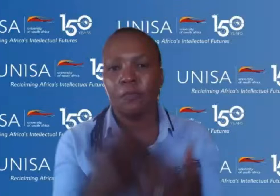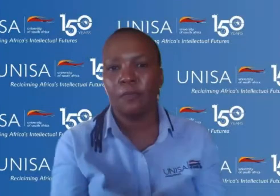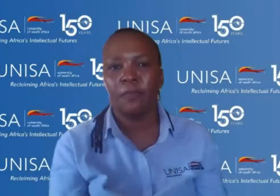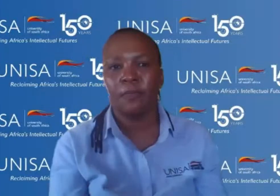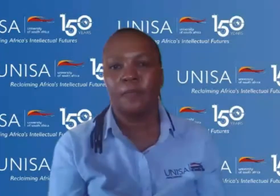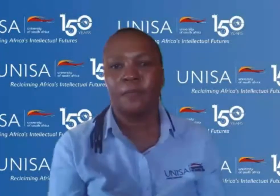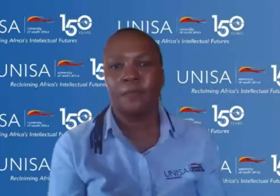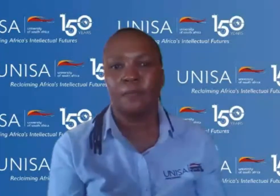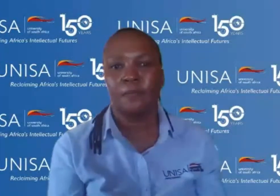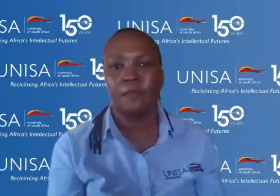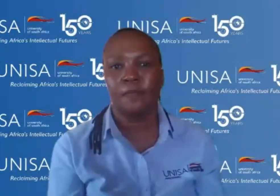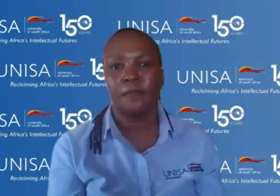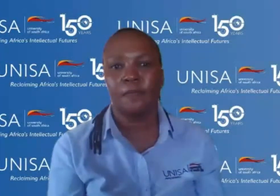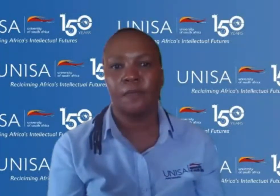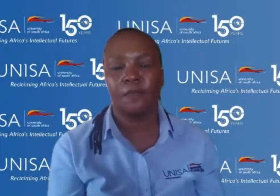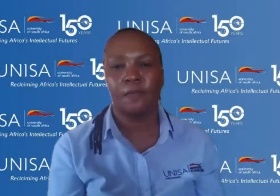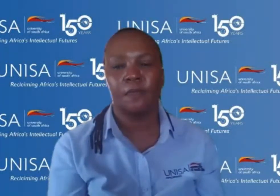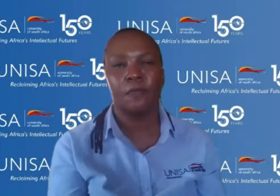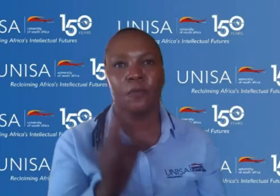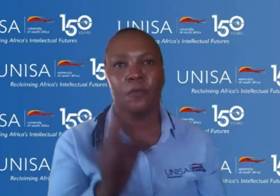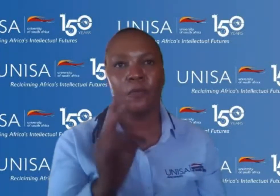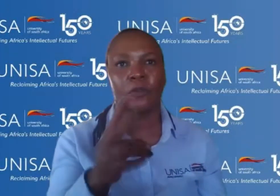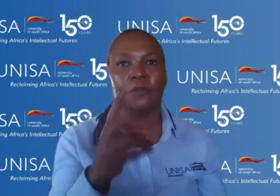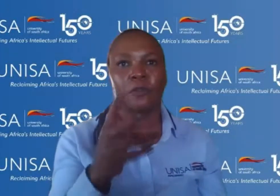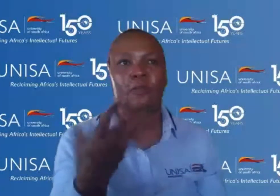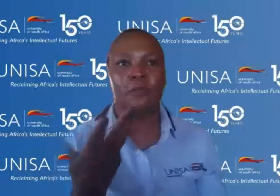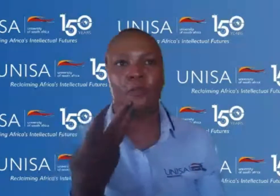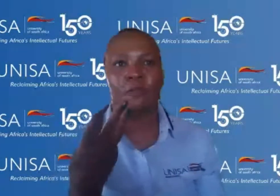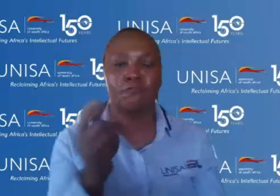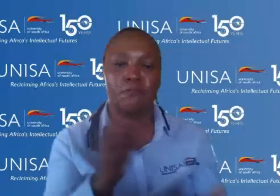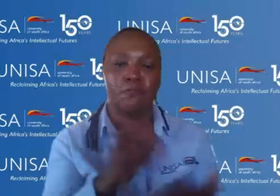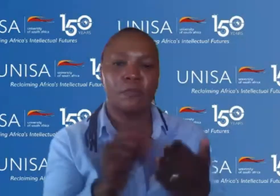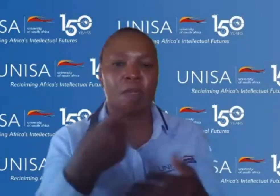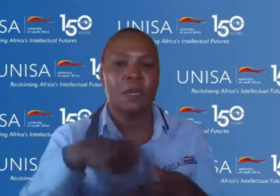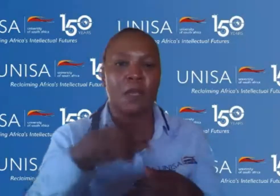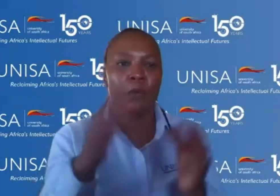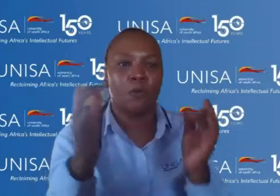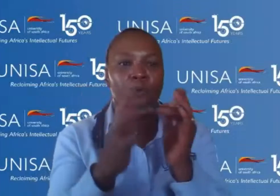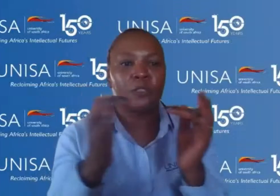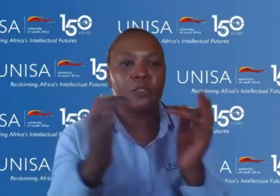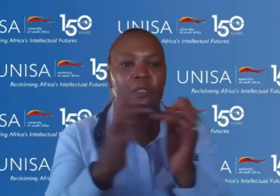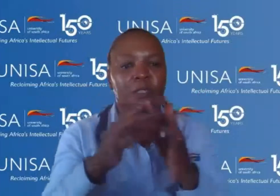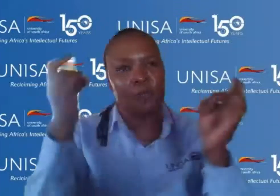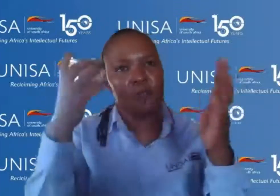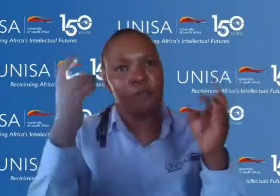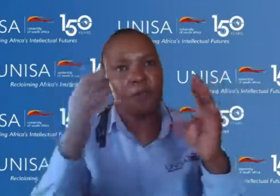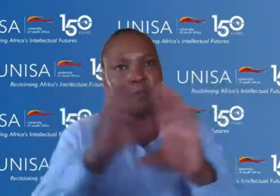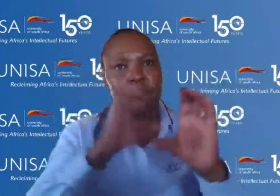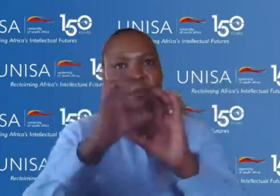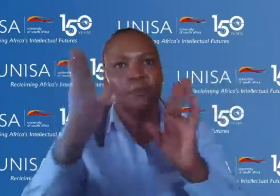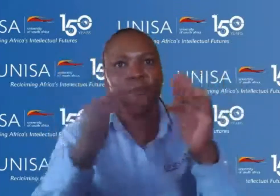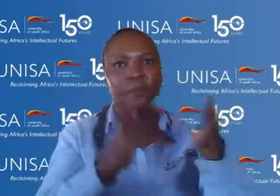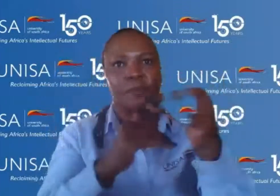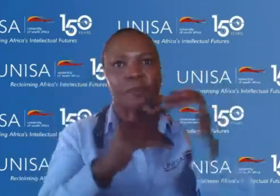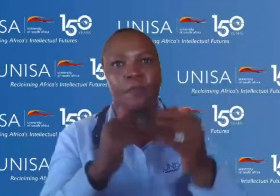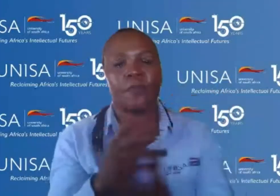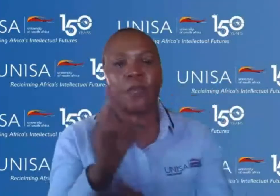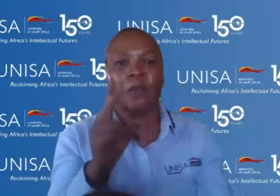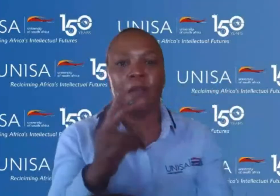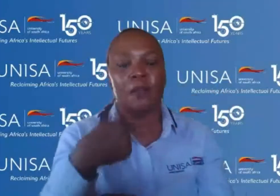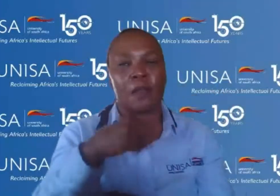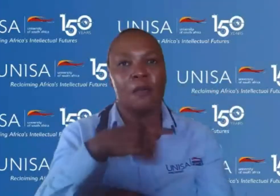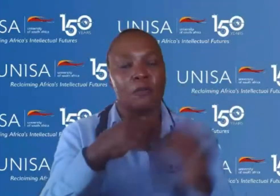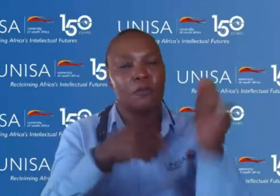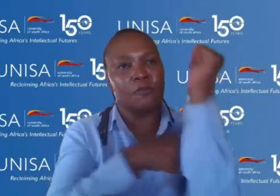Yes, we'll also write our contacts in the chat box and also our office